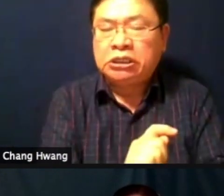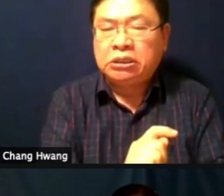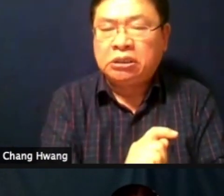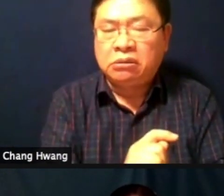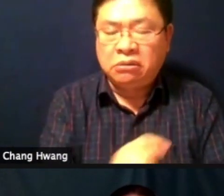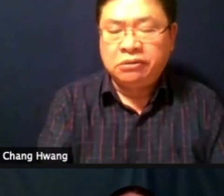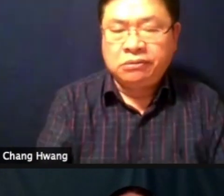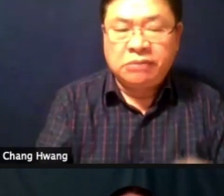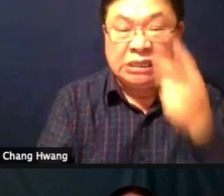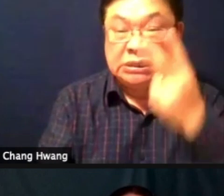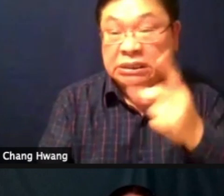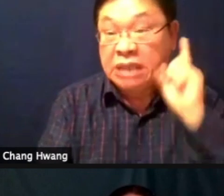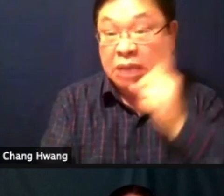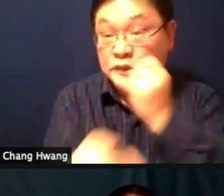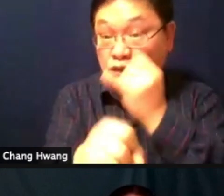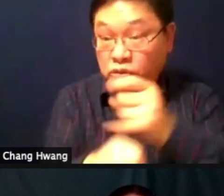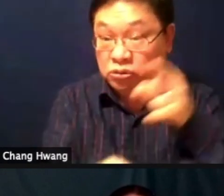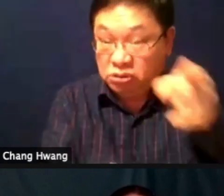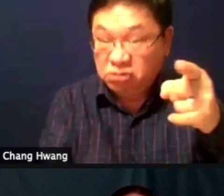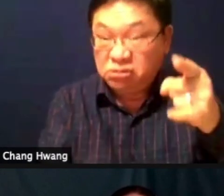There was forced name changes.